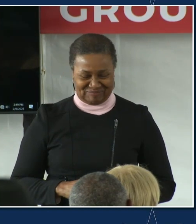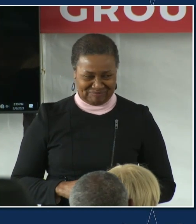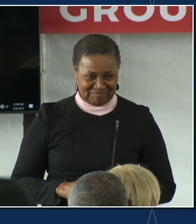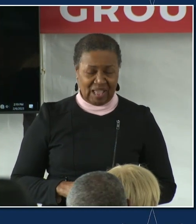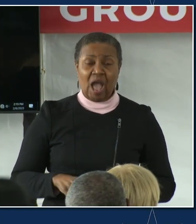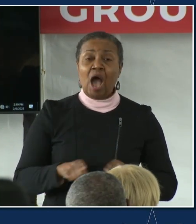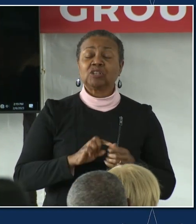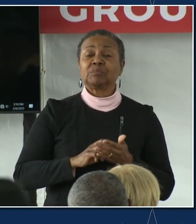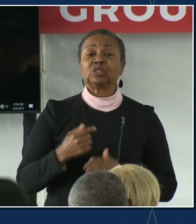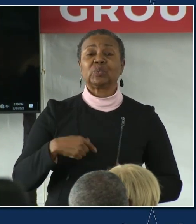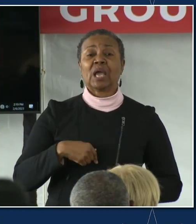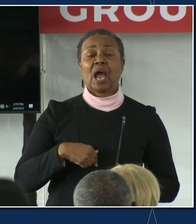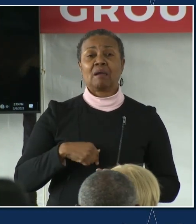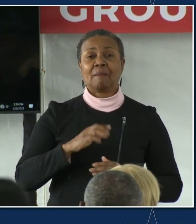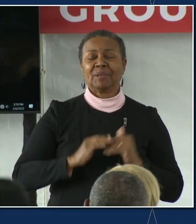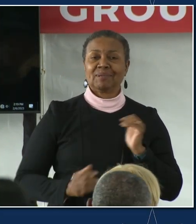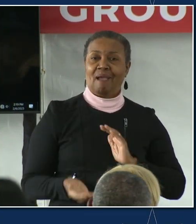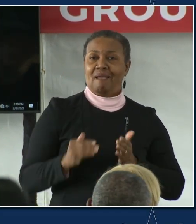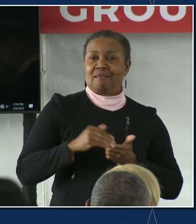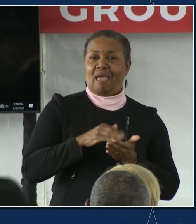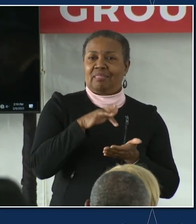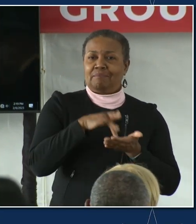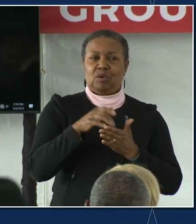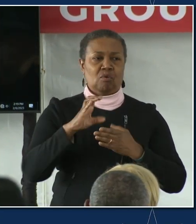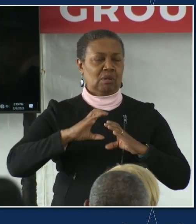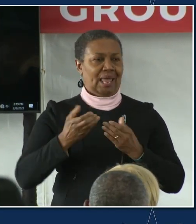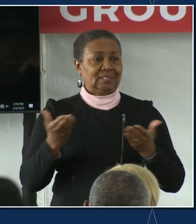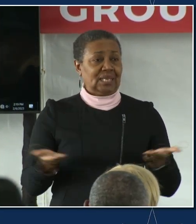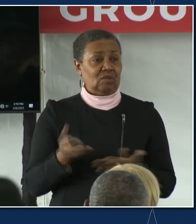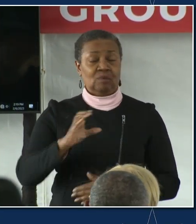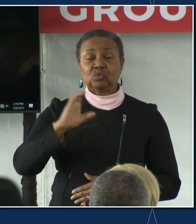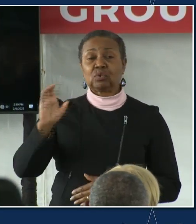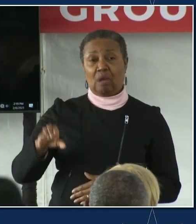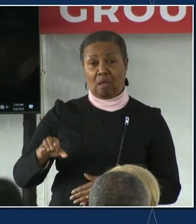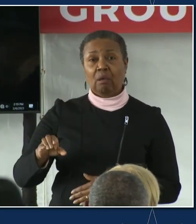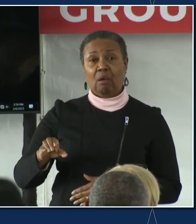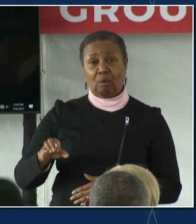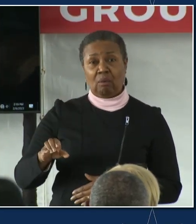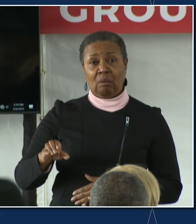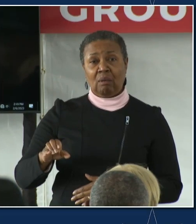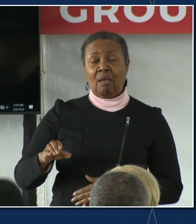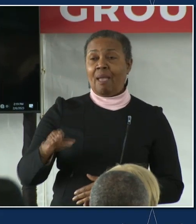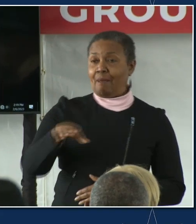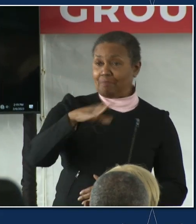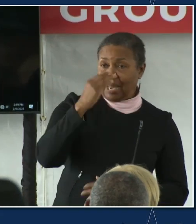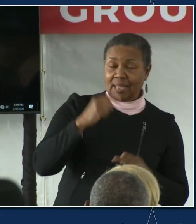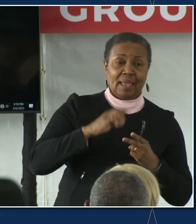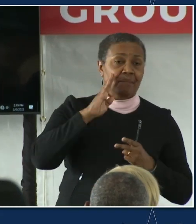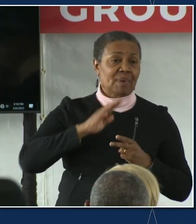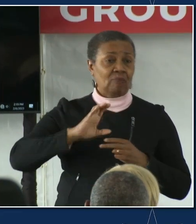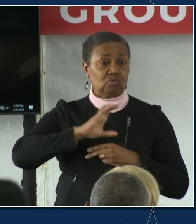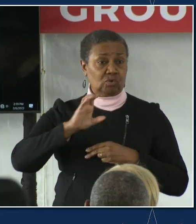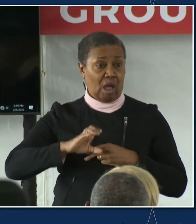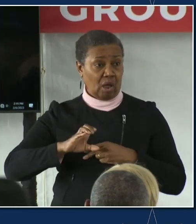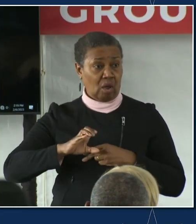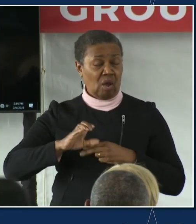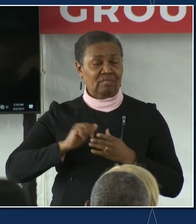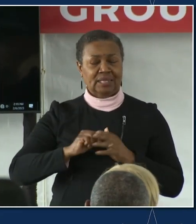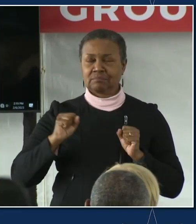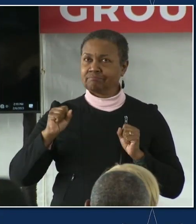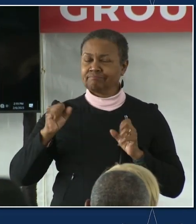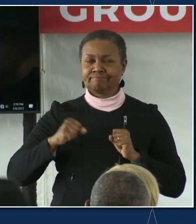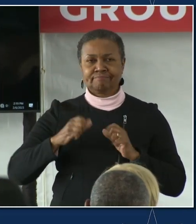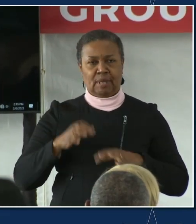But it also means we are rebuilding the middle class here in Chicago, in black and brown Chicago, which is